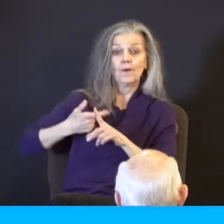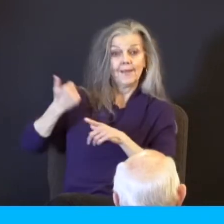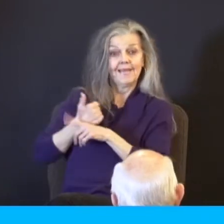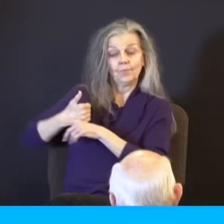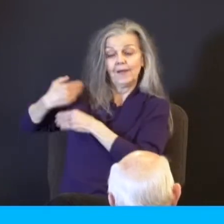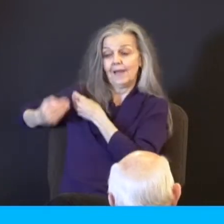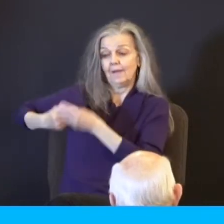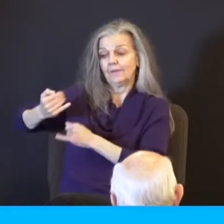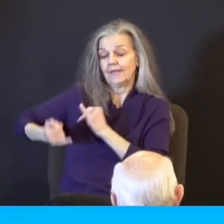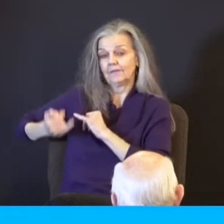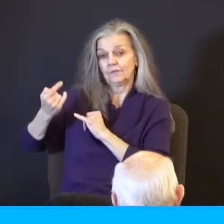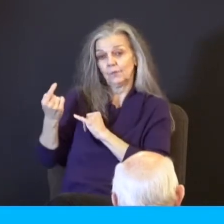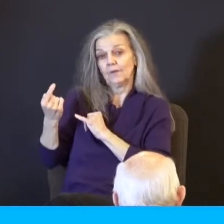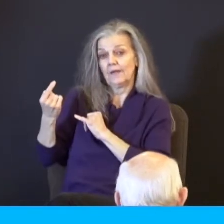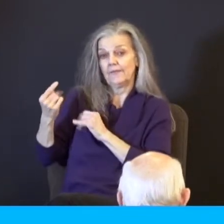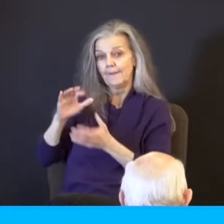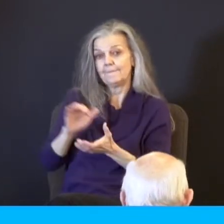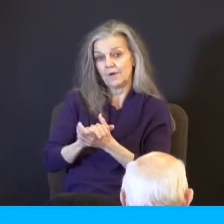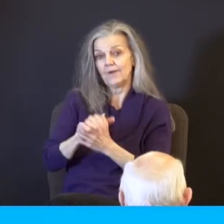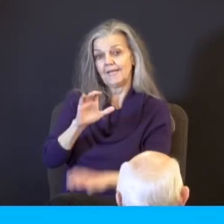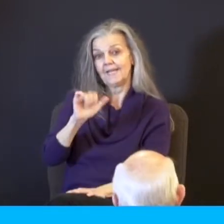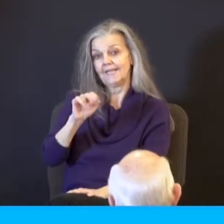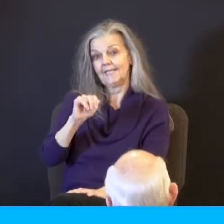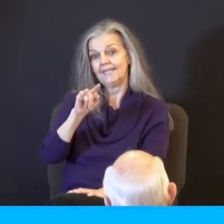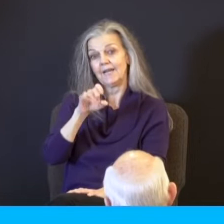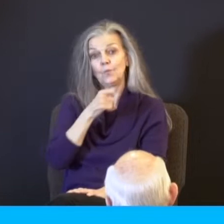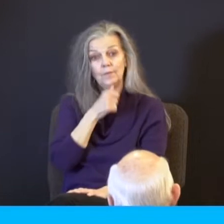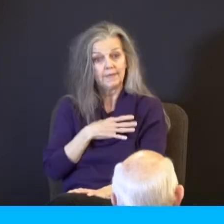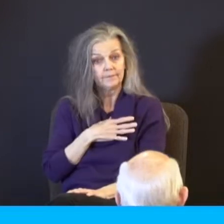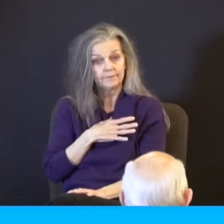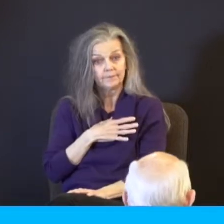Starts with an E, ends in a Esau.